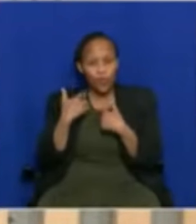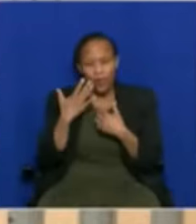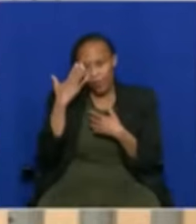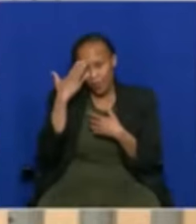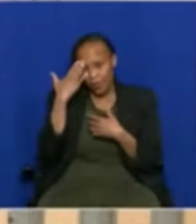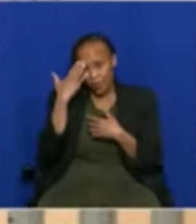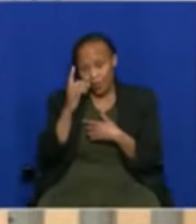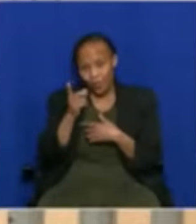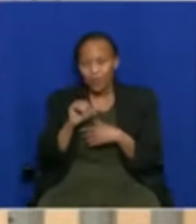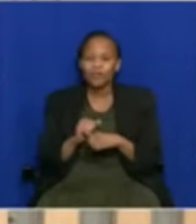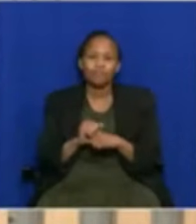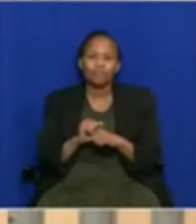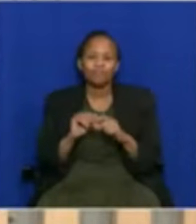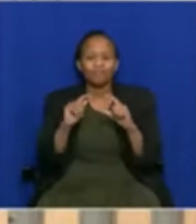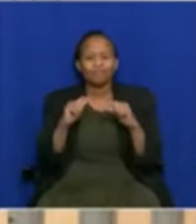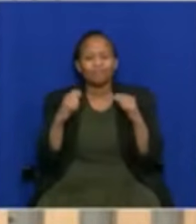briefed